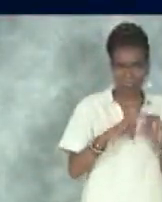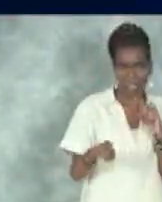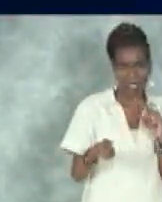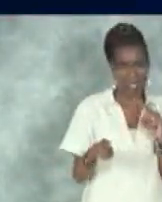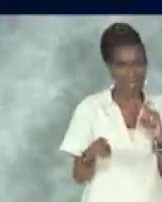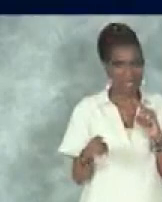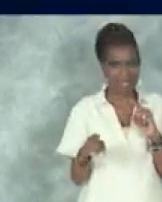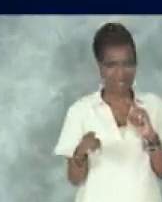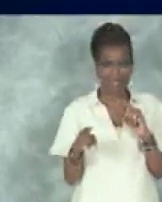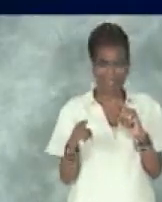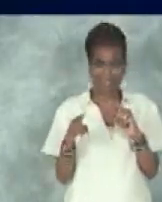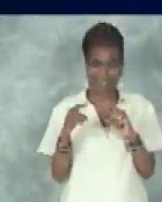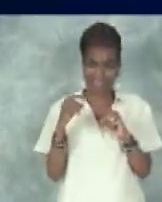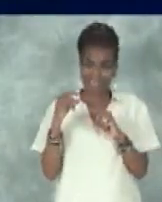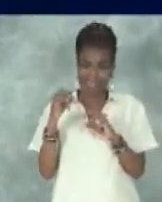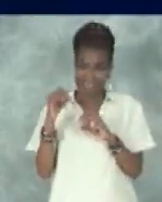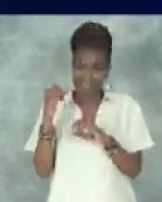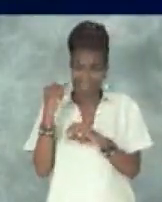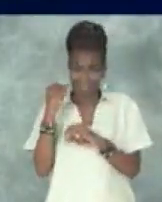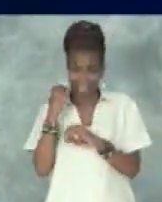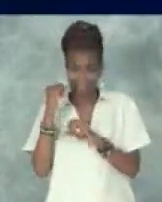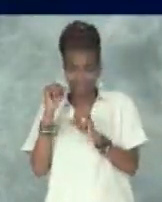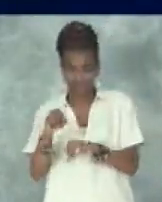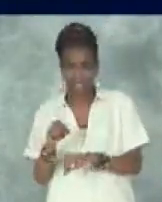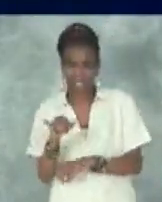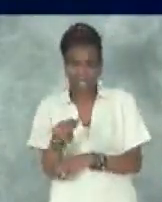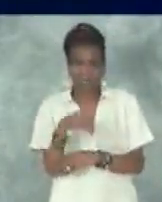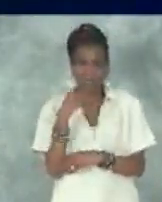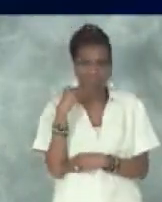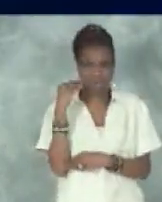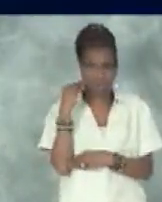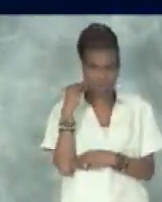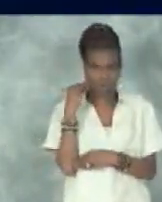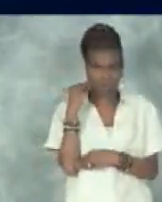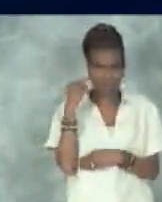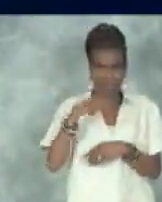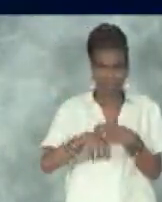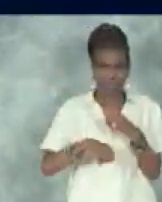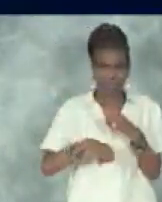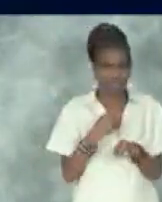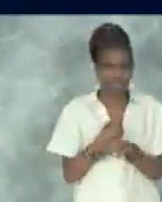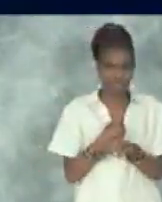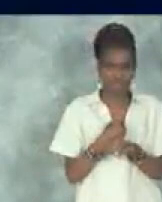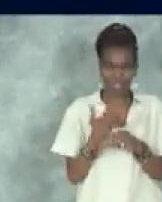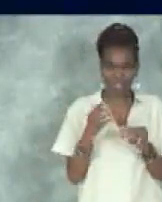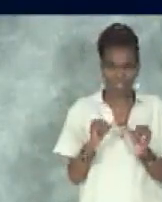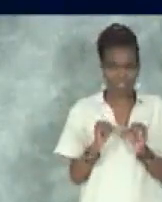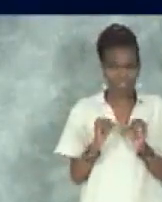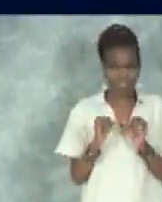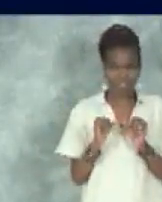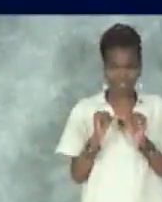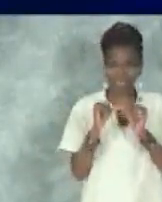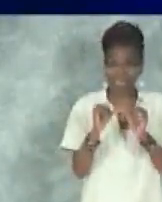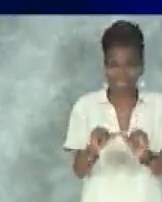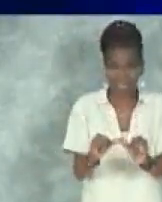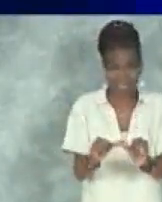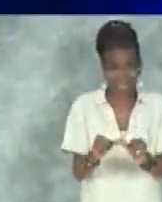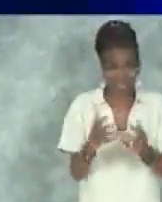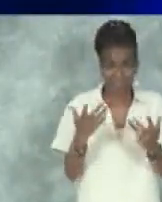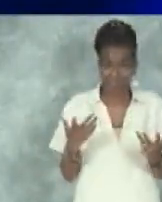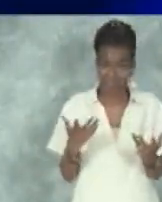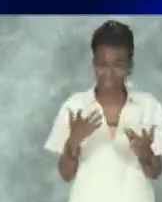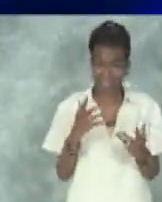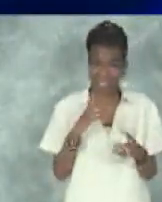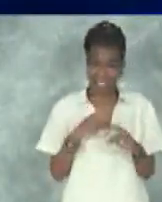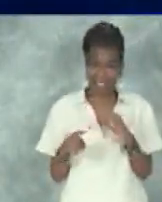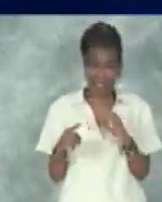to practice social distancing, and we need to expect that this year is a wrap, and we need to expect that we're going to have the arduous